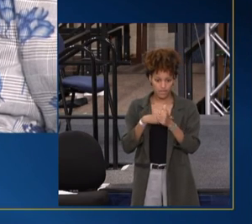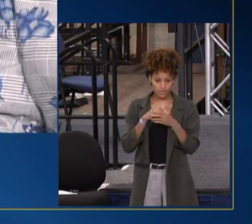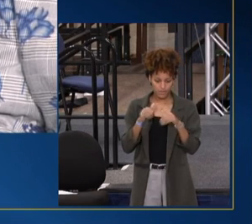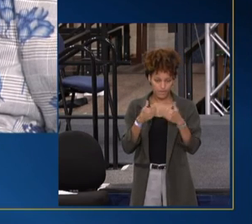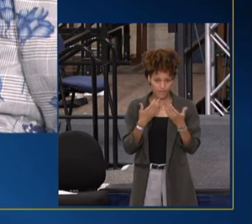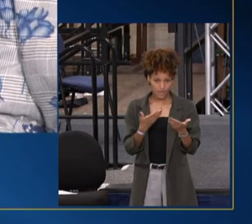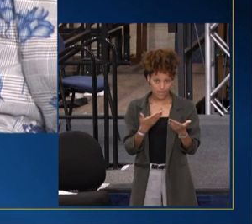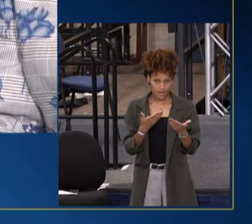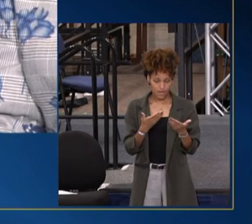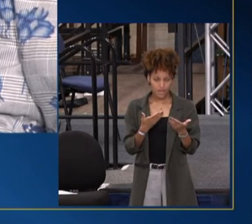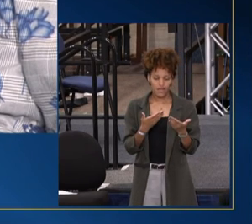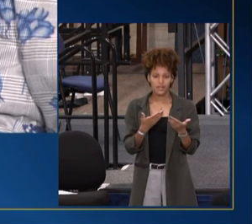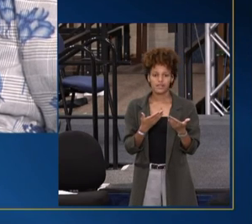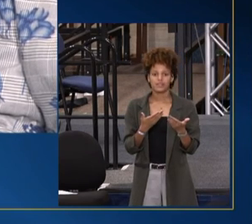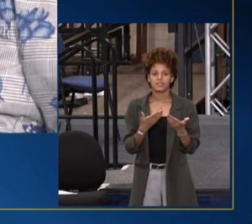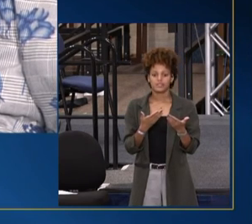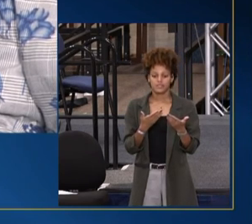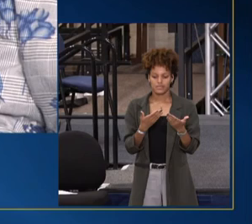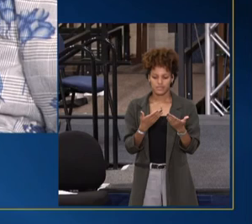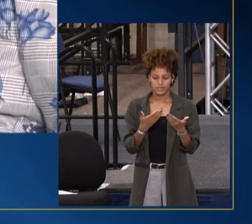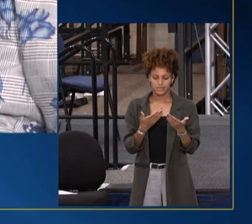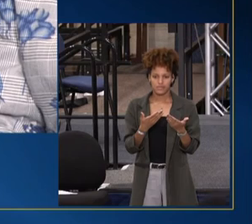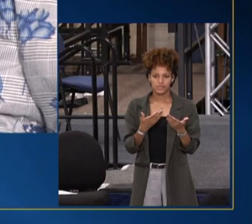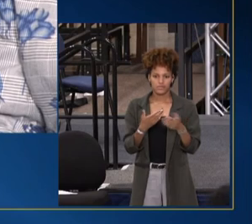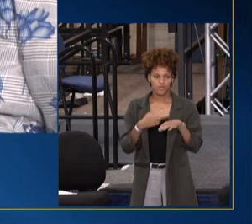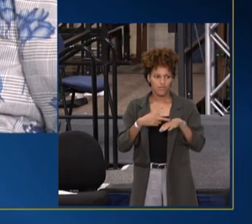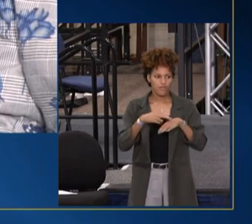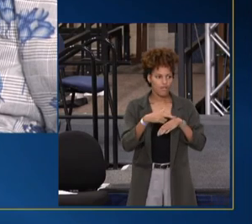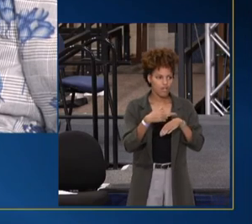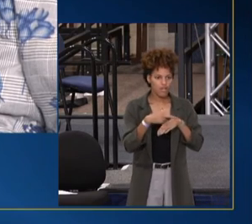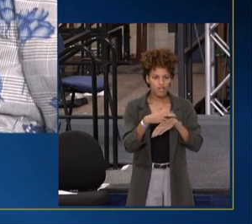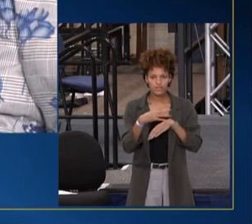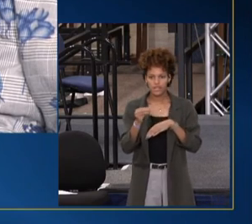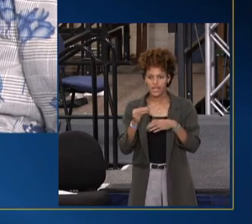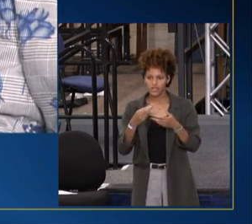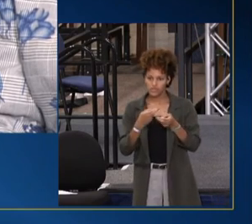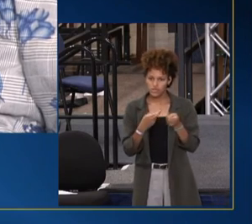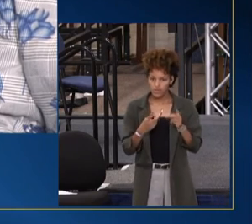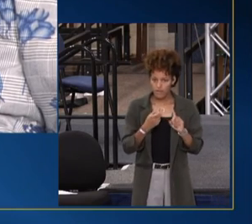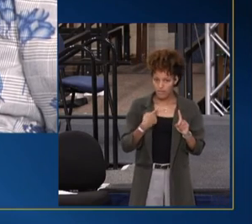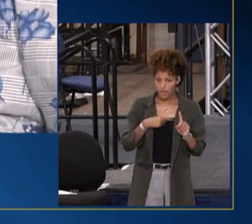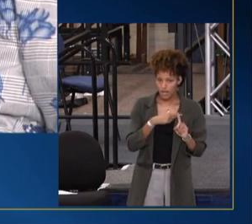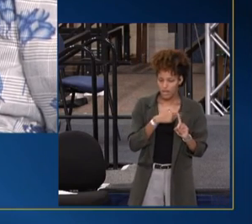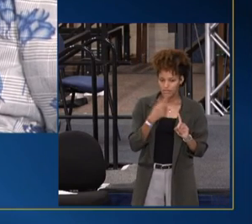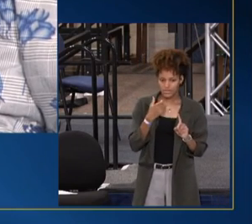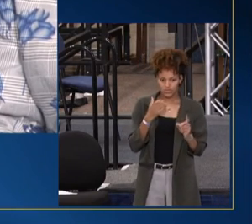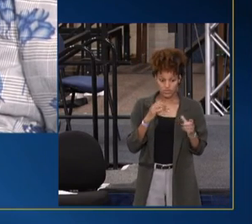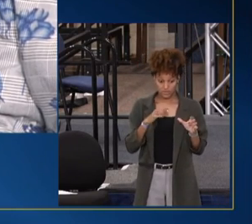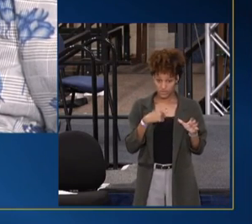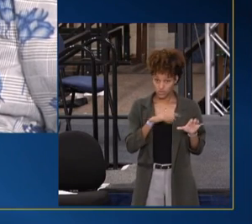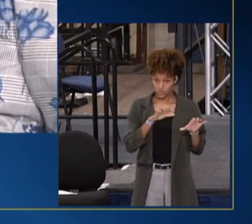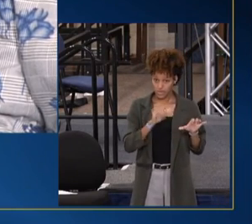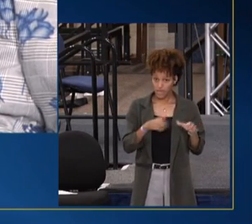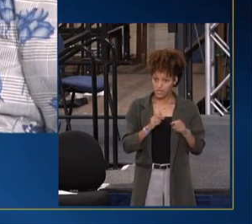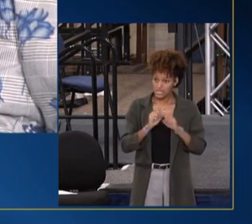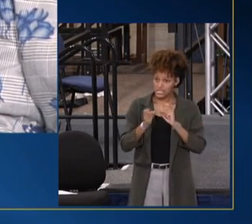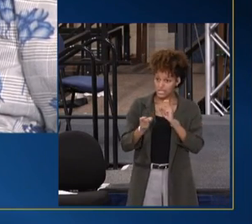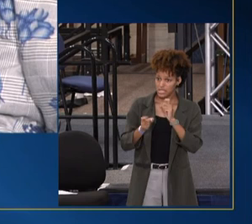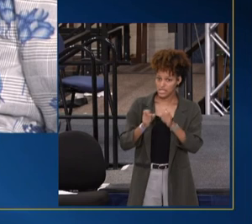provide, receive referrals and resources from us, because that's something that we do. We give